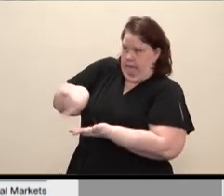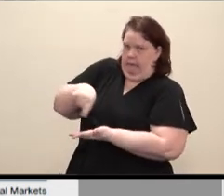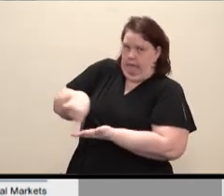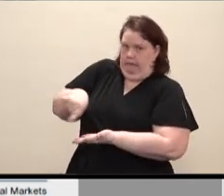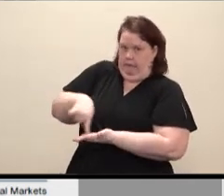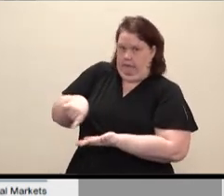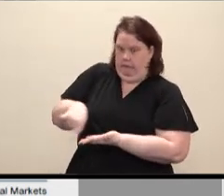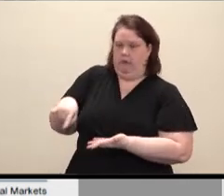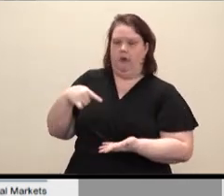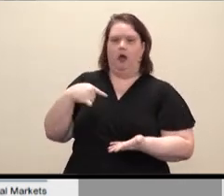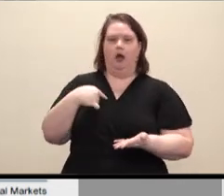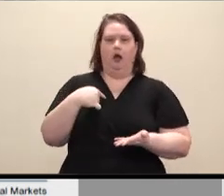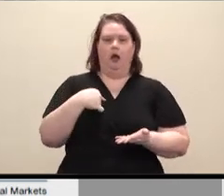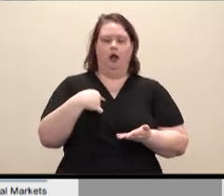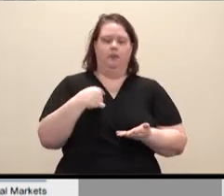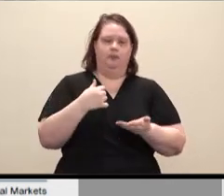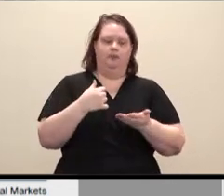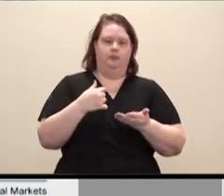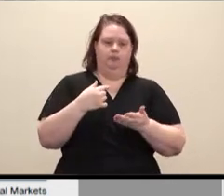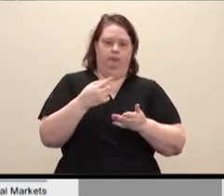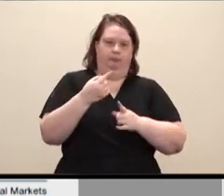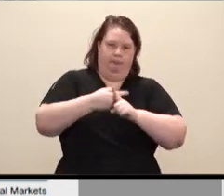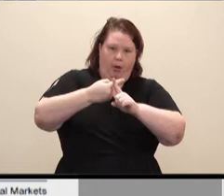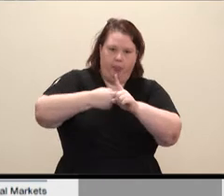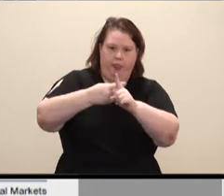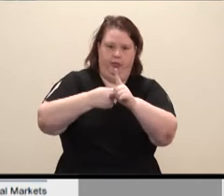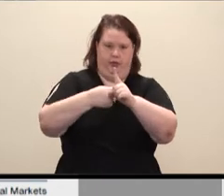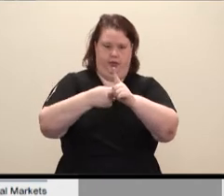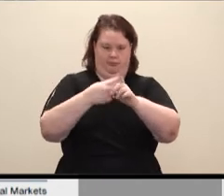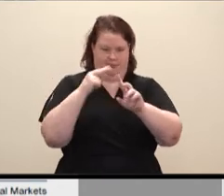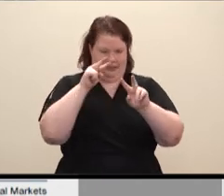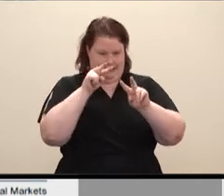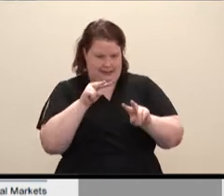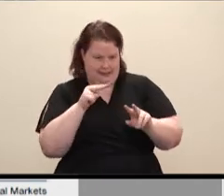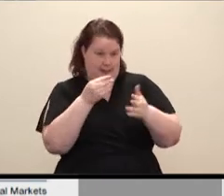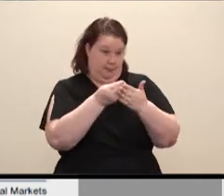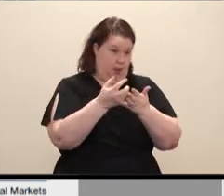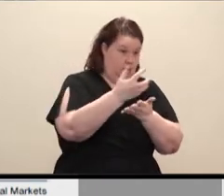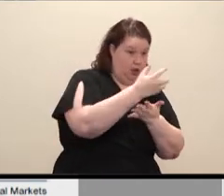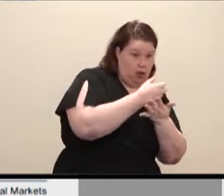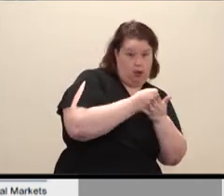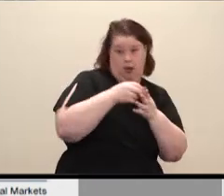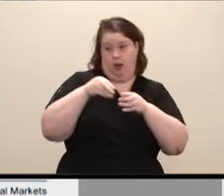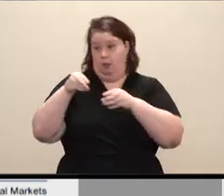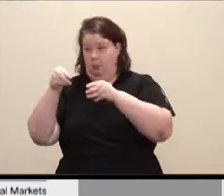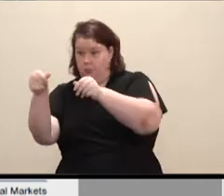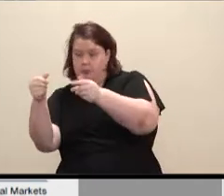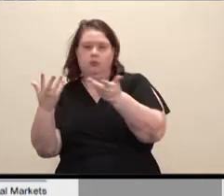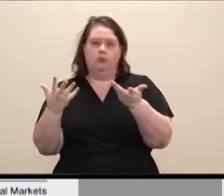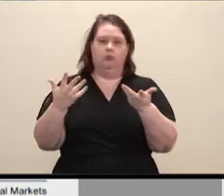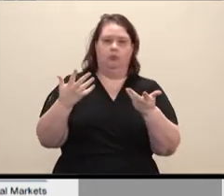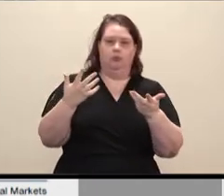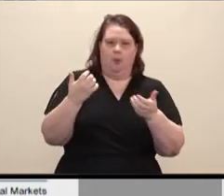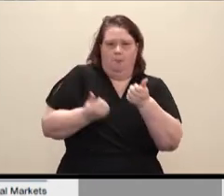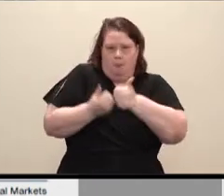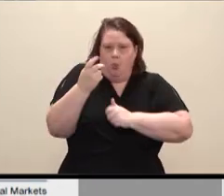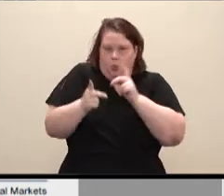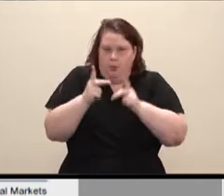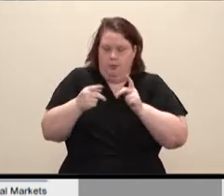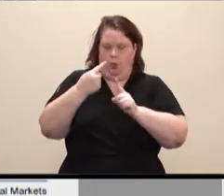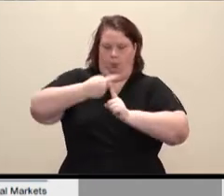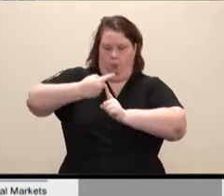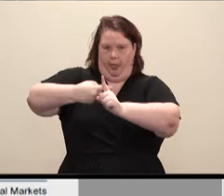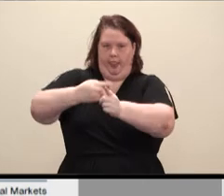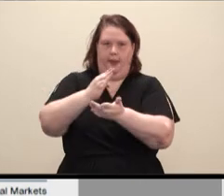know, I work on my budget on a month, but most people look at their budgets on a monthly basis. So I think it's appropriate to really boil